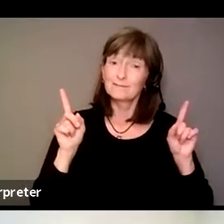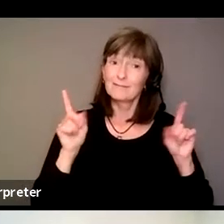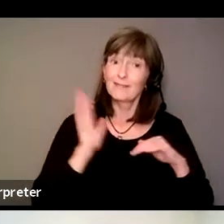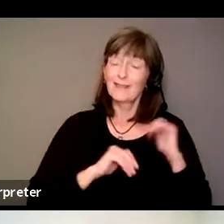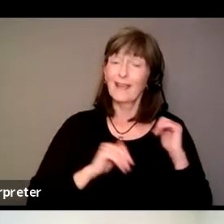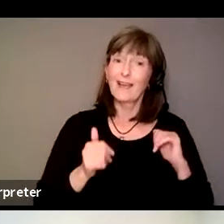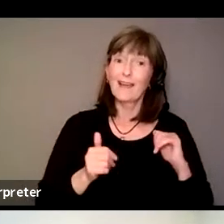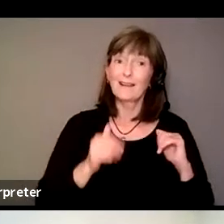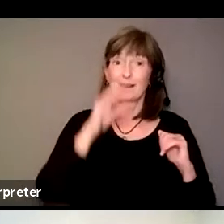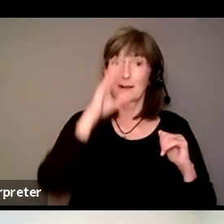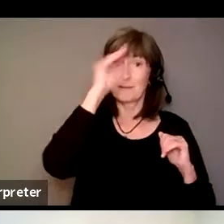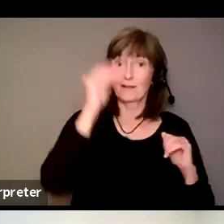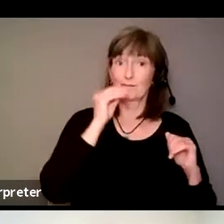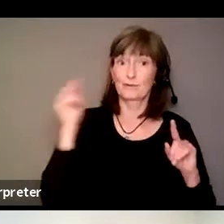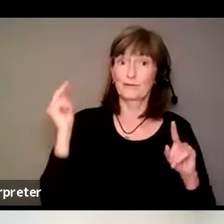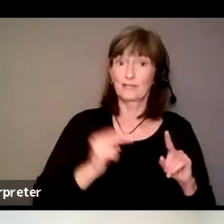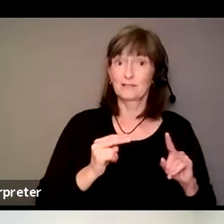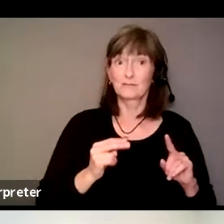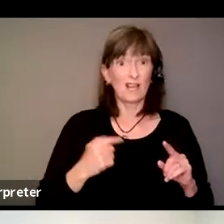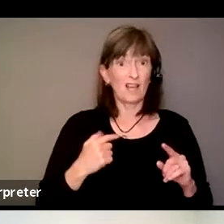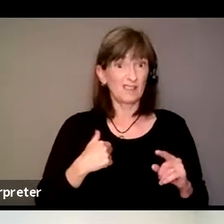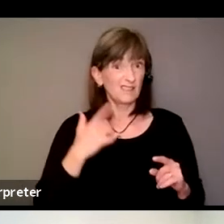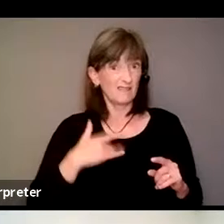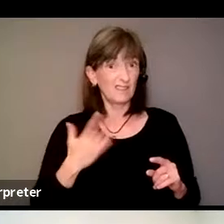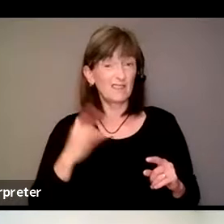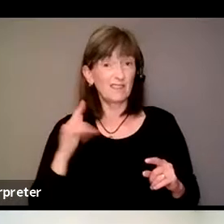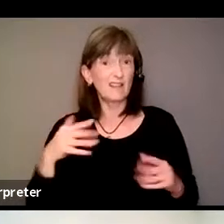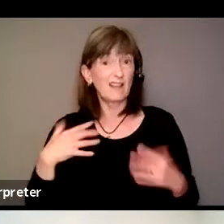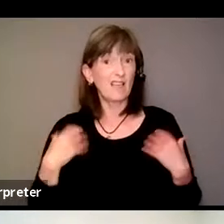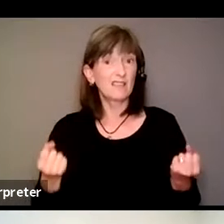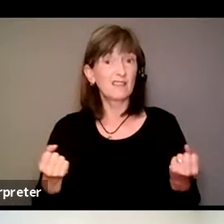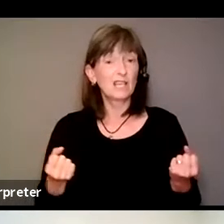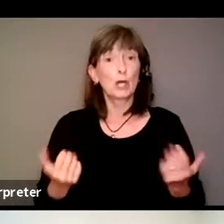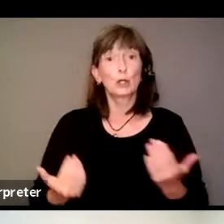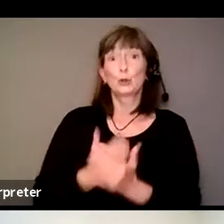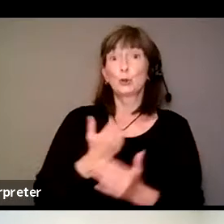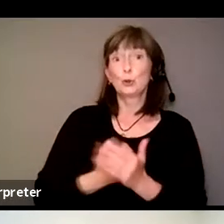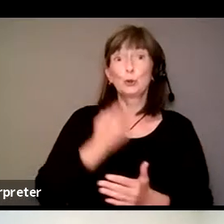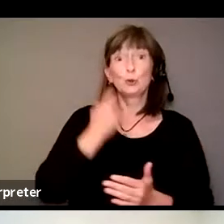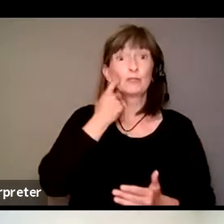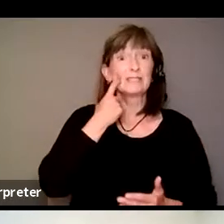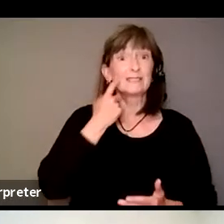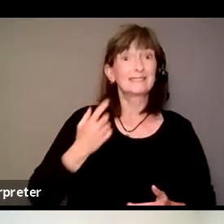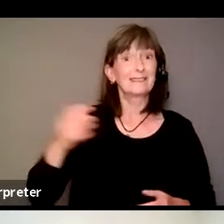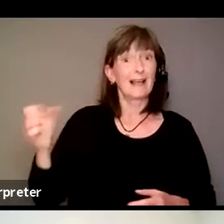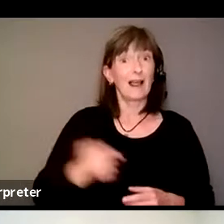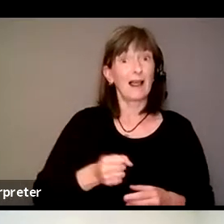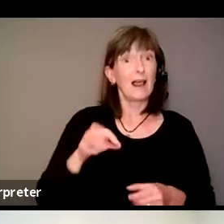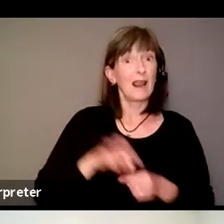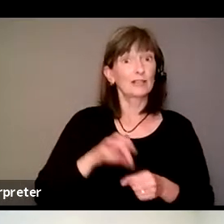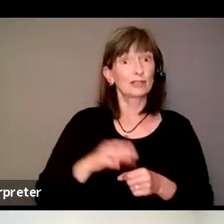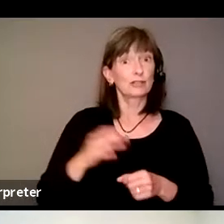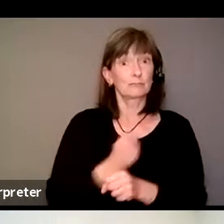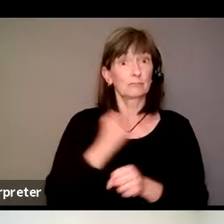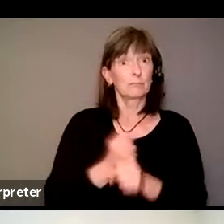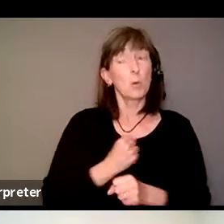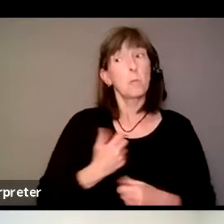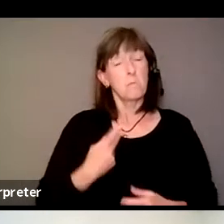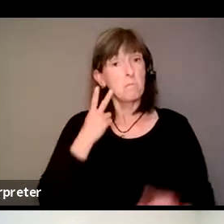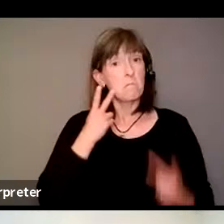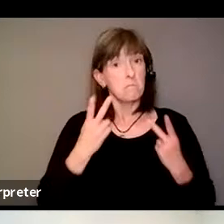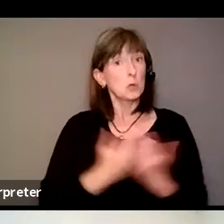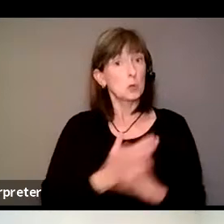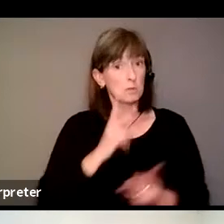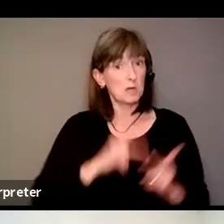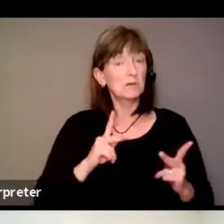healthy. And I'm happy to see that, you know, the new blood that's been elected at our provincial table. But again, I'm really looking forward to seeing who's